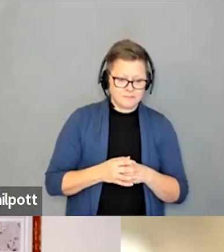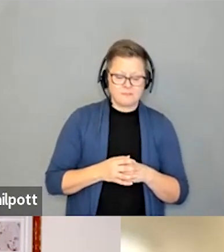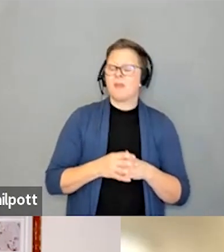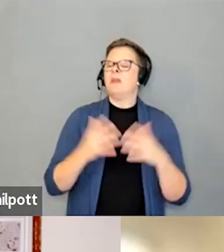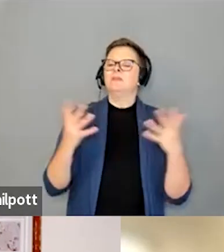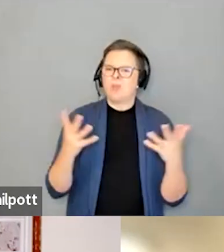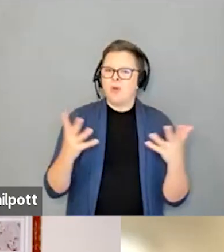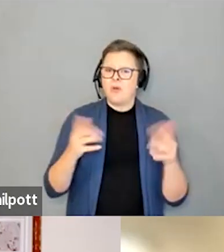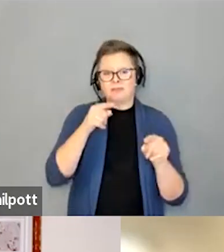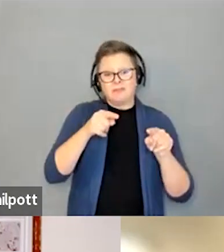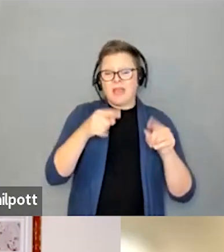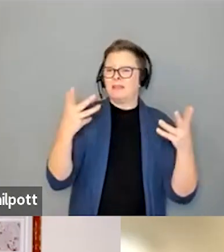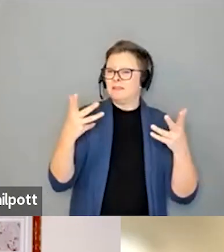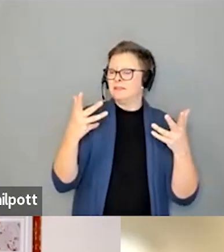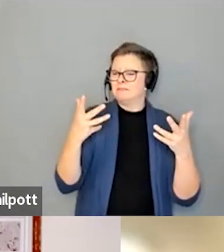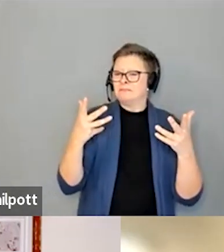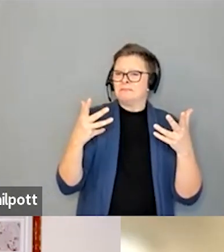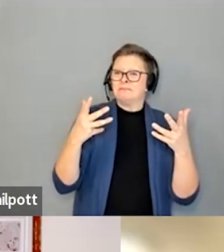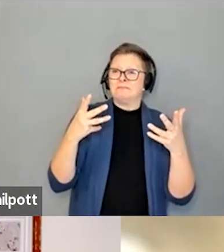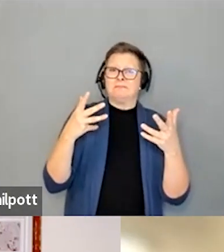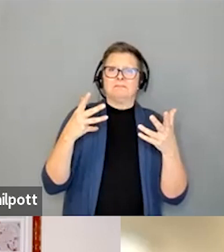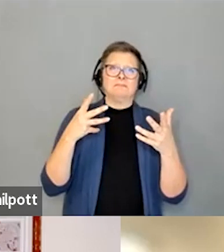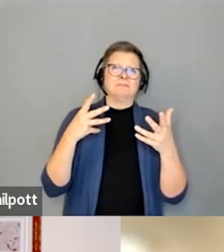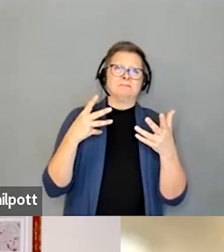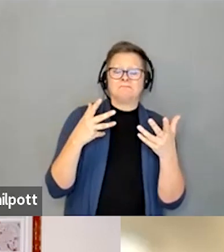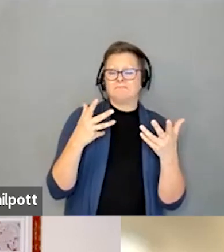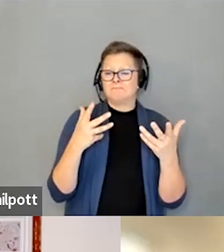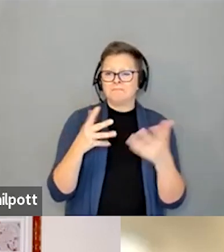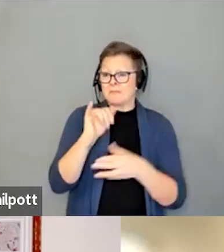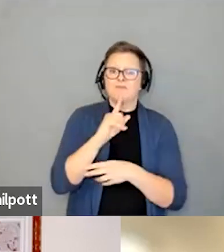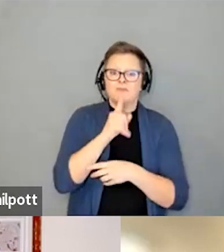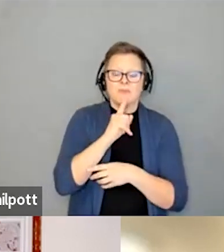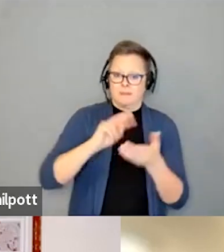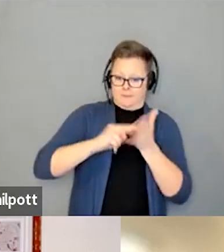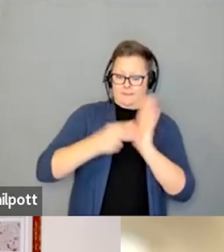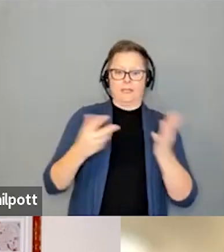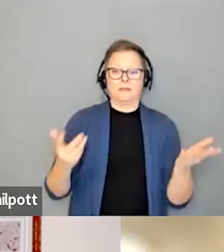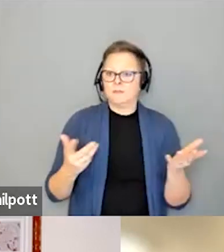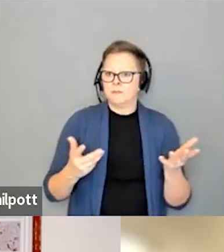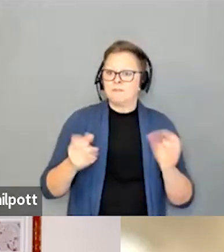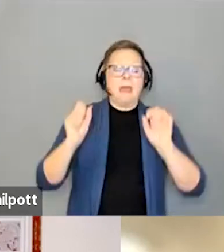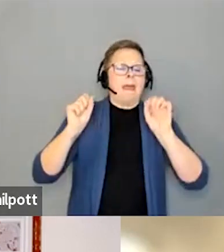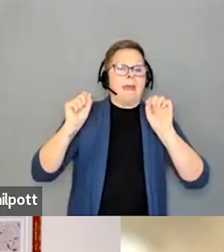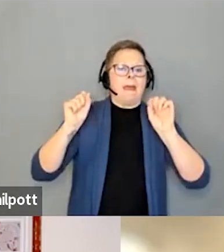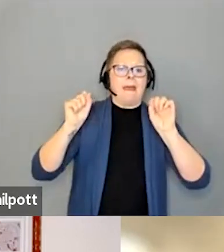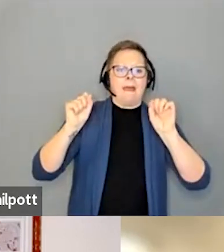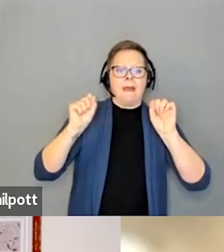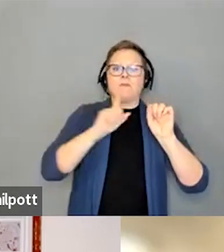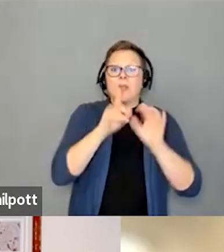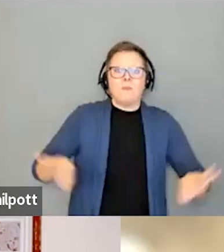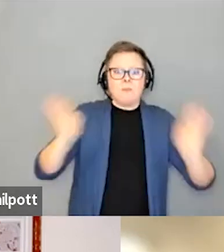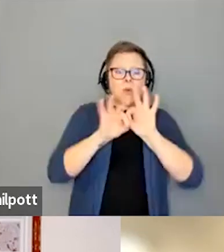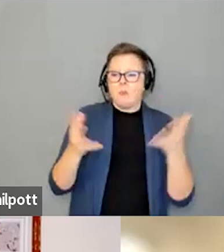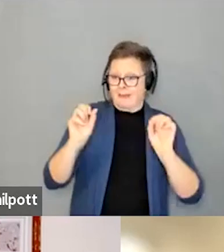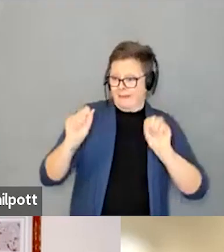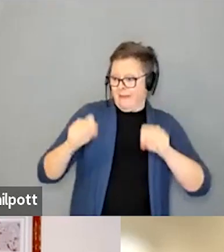in theory than it is in practice, and it's more about just being able to connect